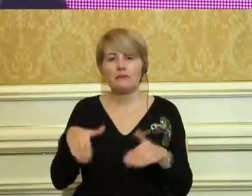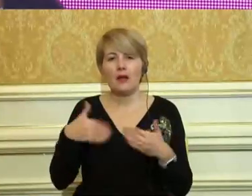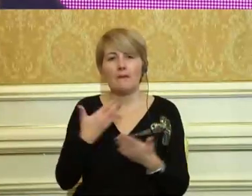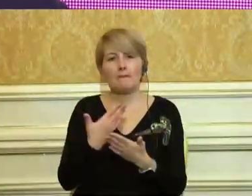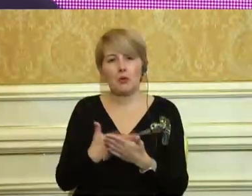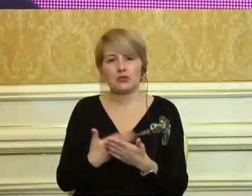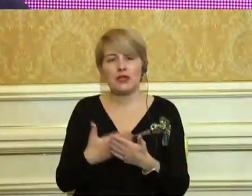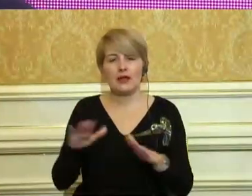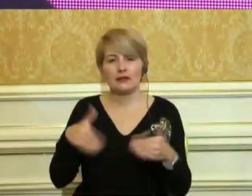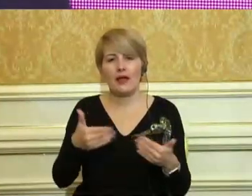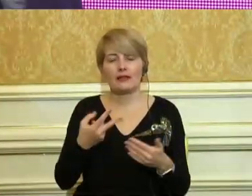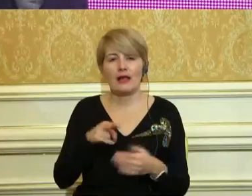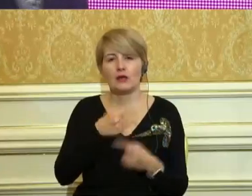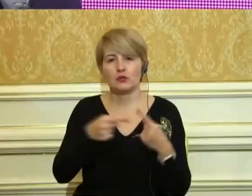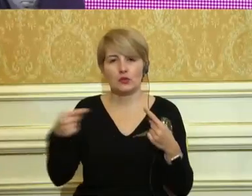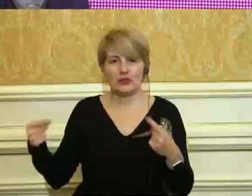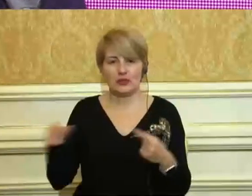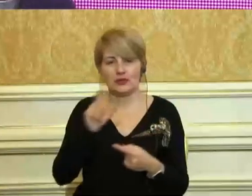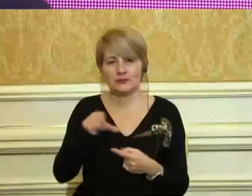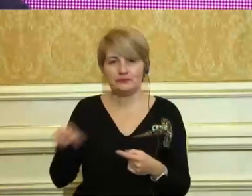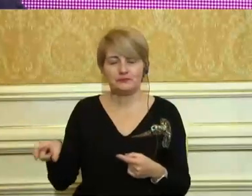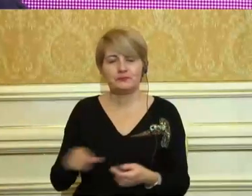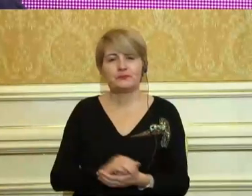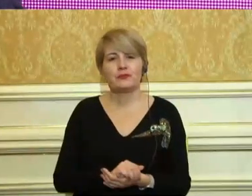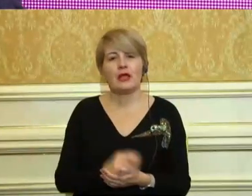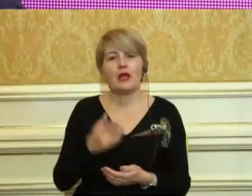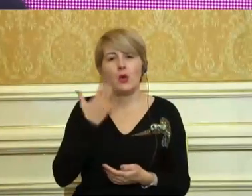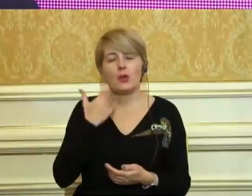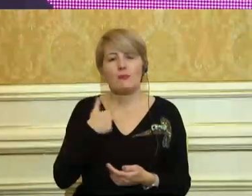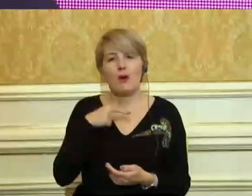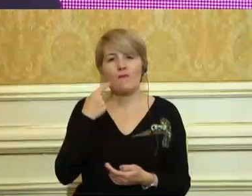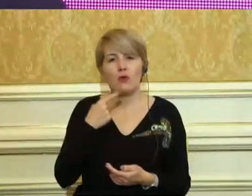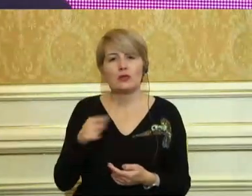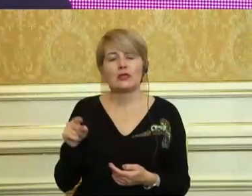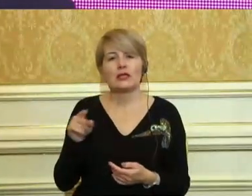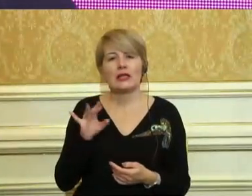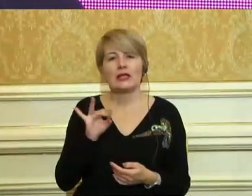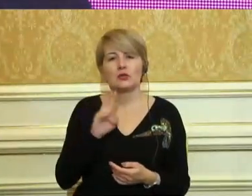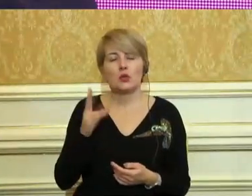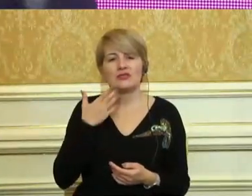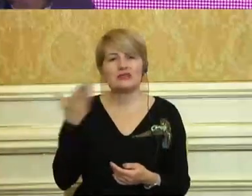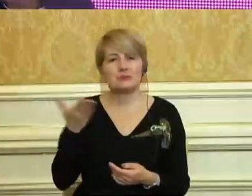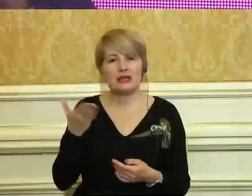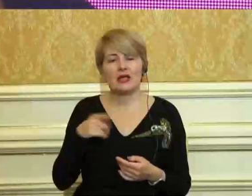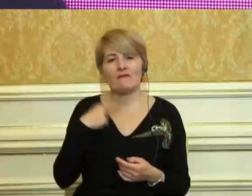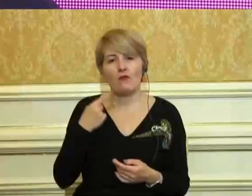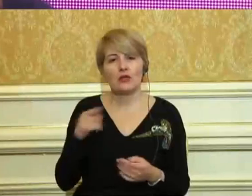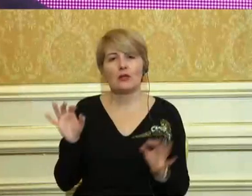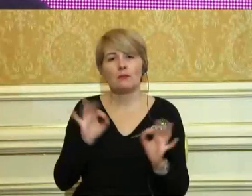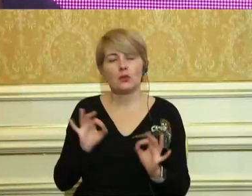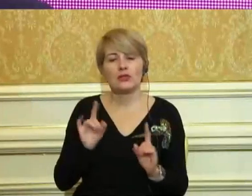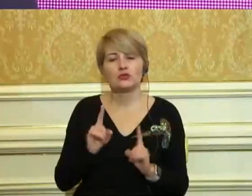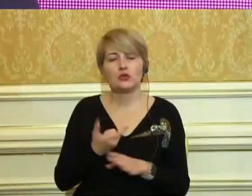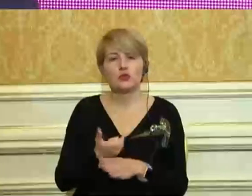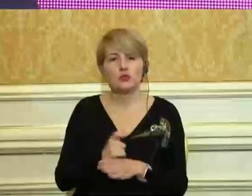providing childcare during community meetings. We heard earlier today one of the speakers talk about how it's so difficult. Well,